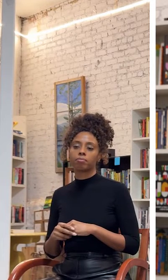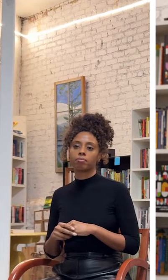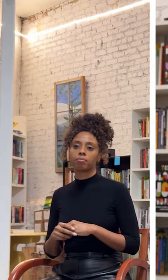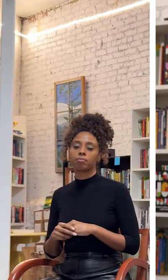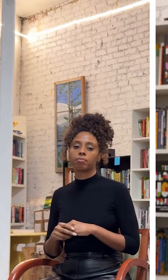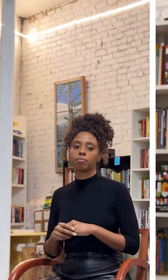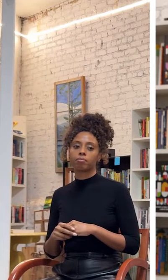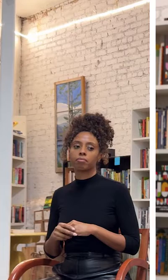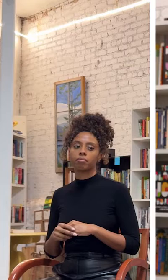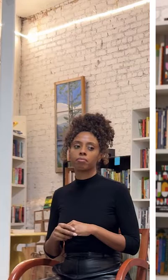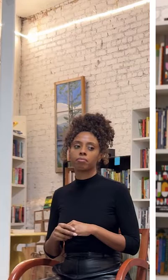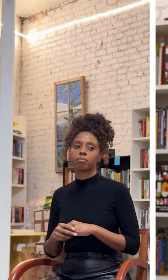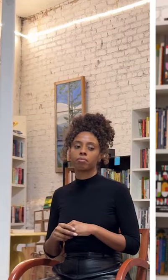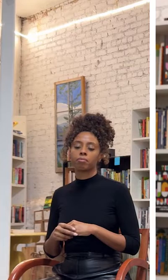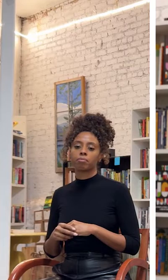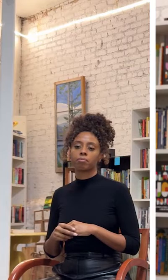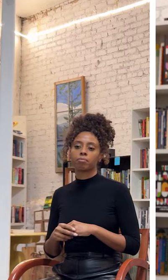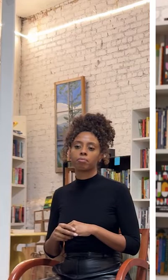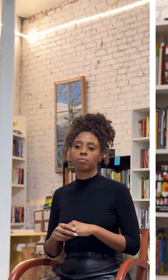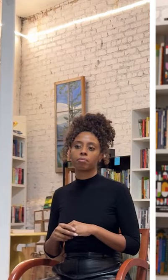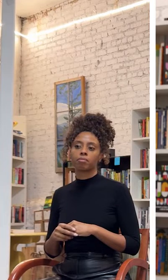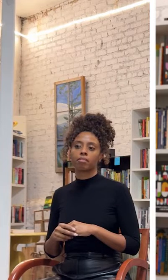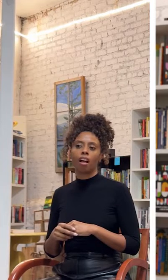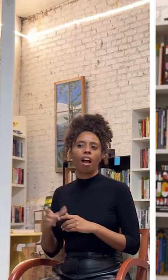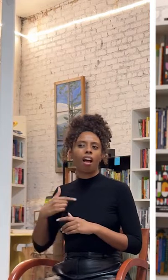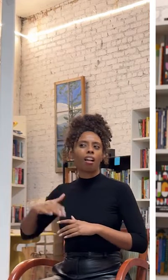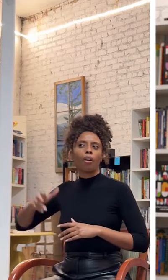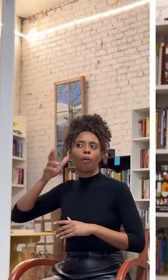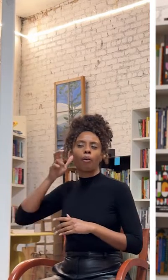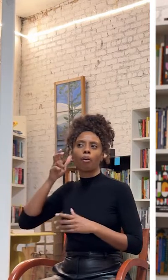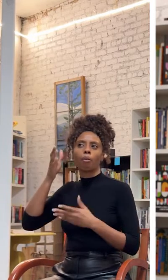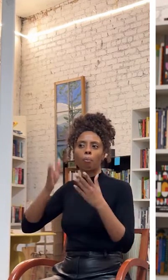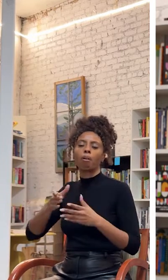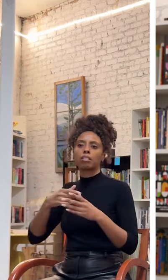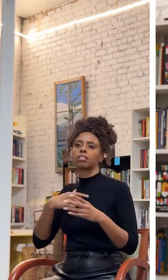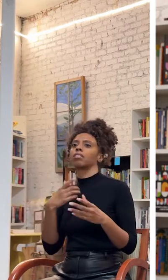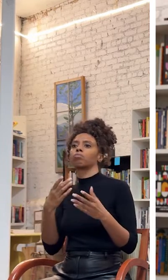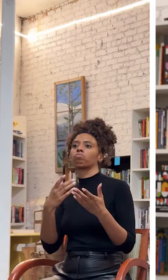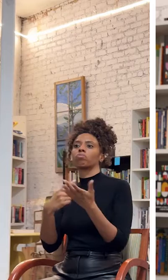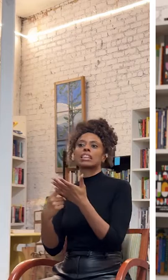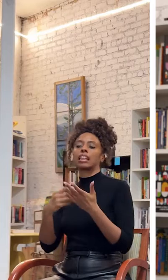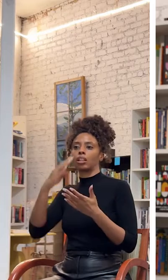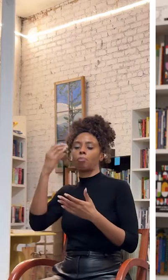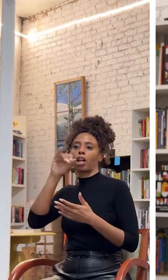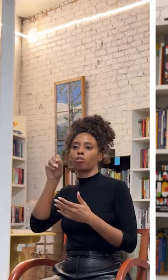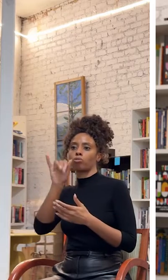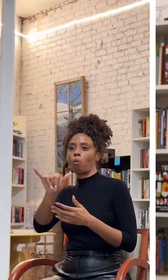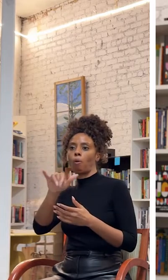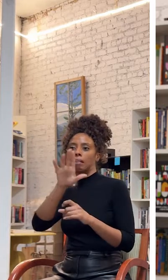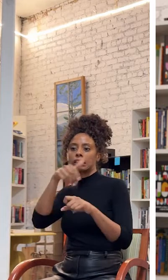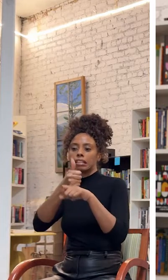anybody talking about Black joy, naming it as such, putting a title to it in the way that Kleaver